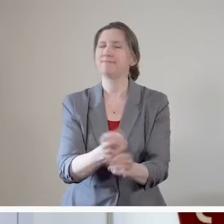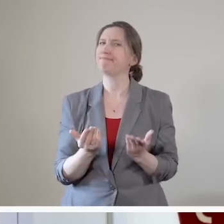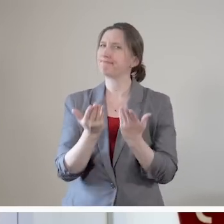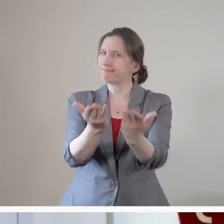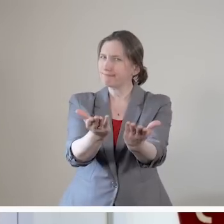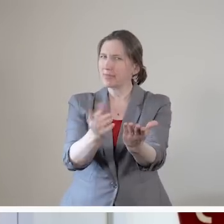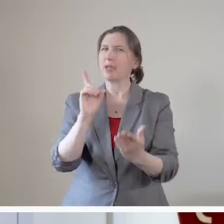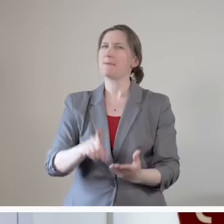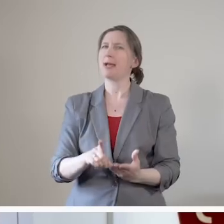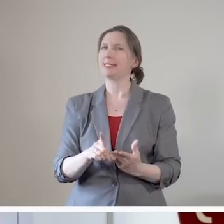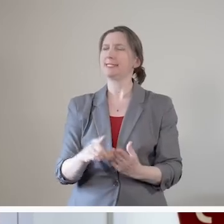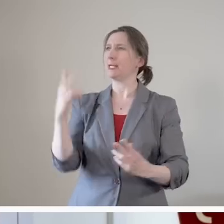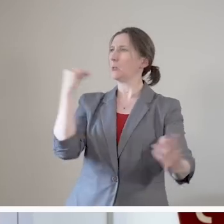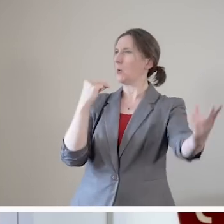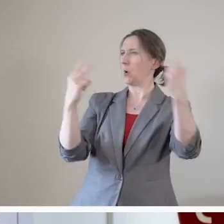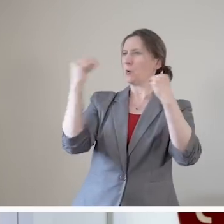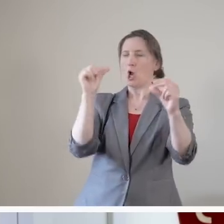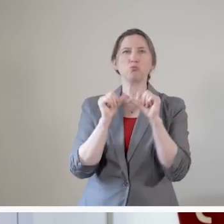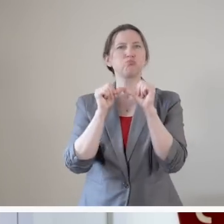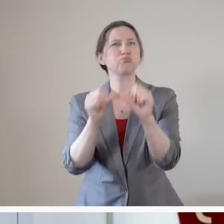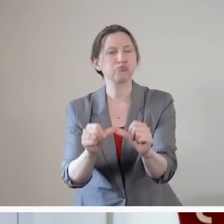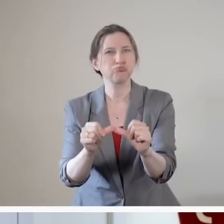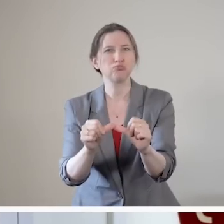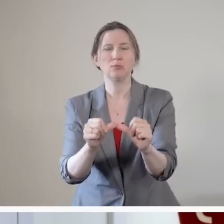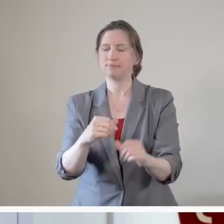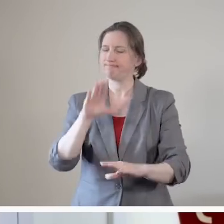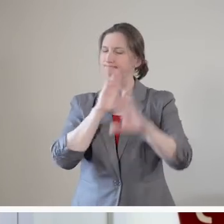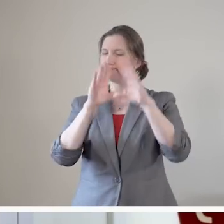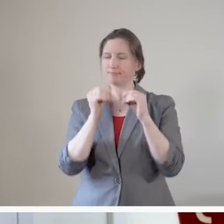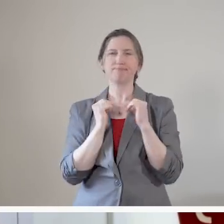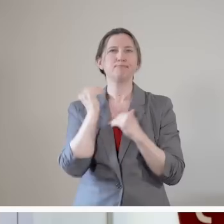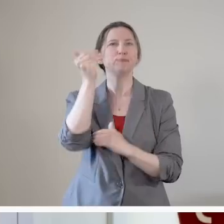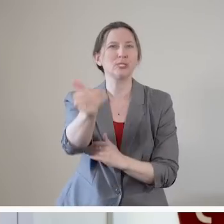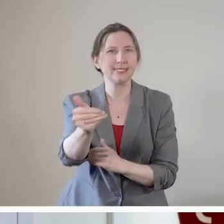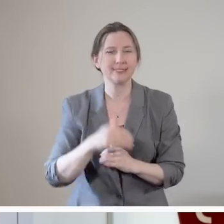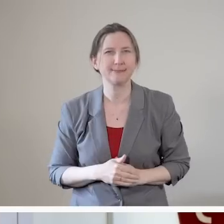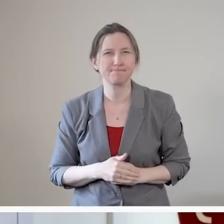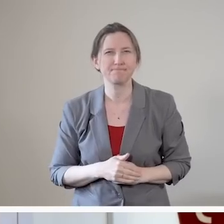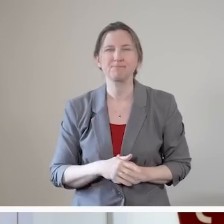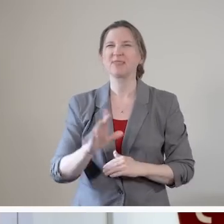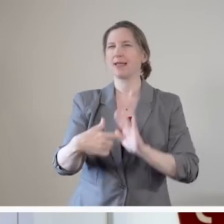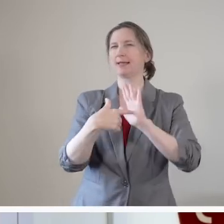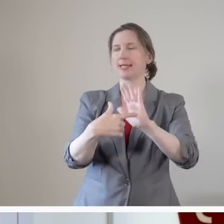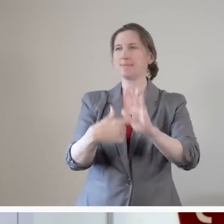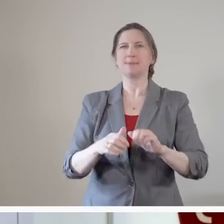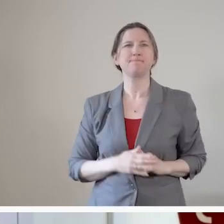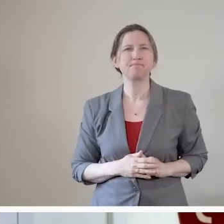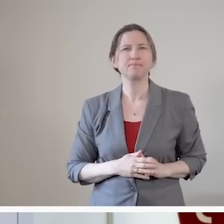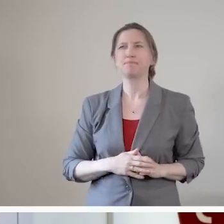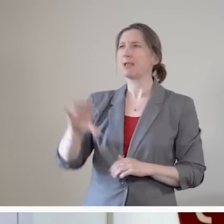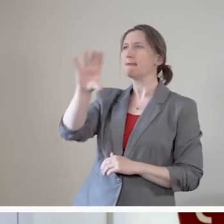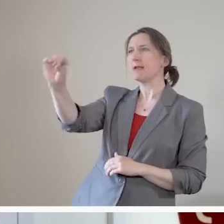of persistence and resilience, kind of a made-up job interview. Hi, I'm Jenny Smith. I'm a